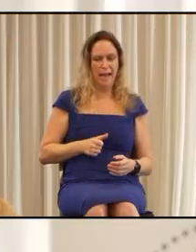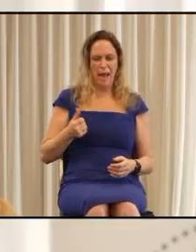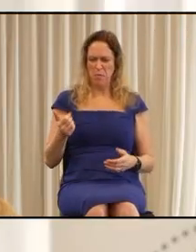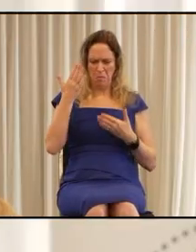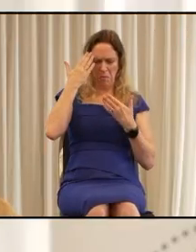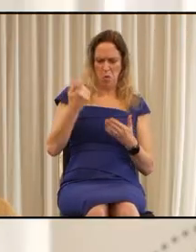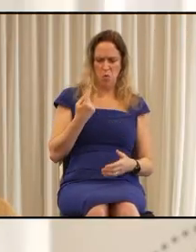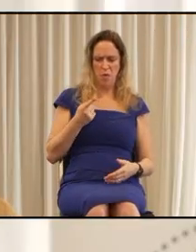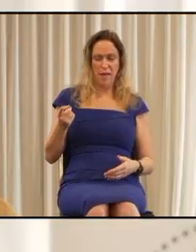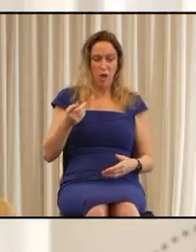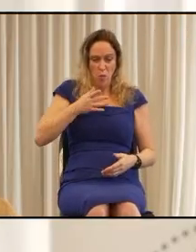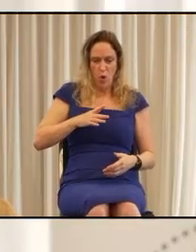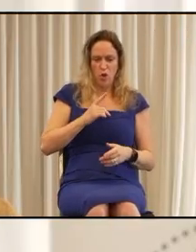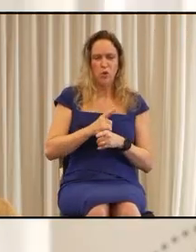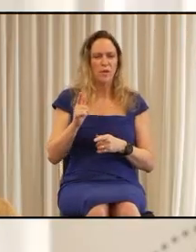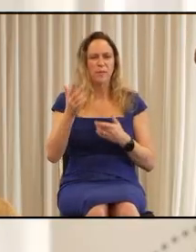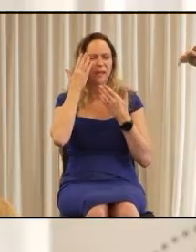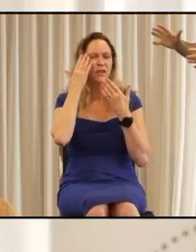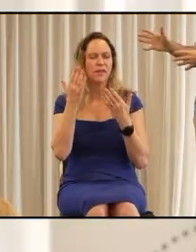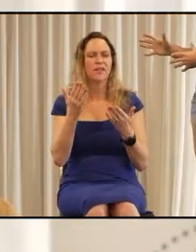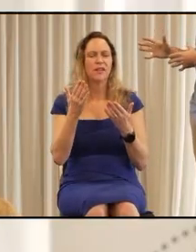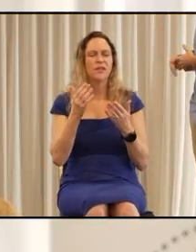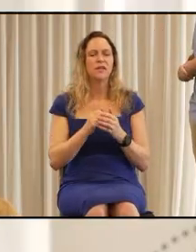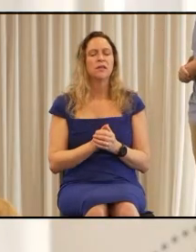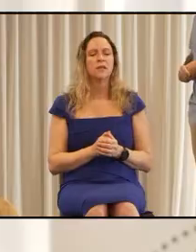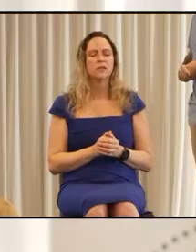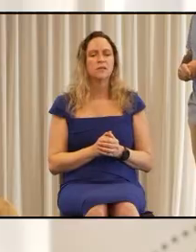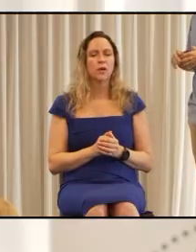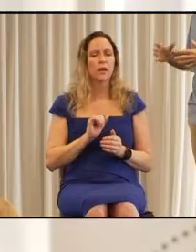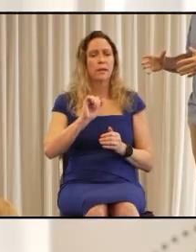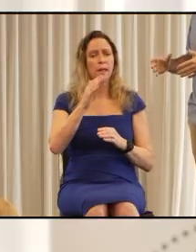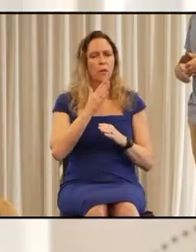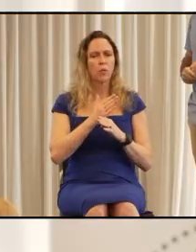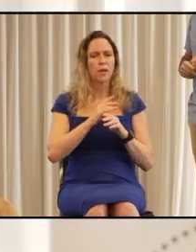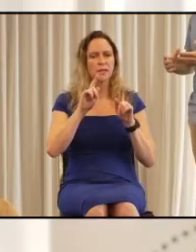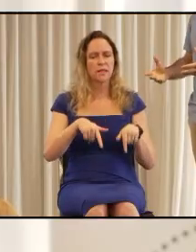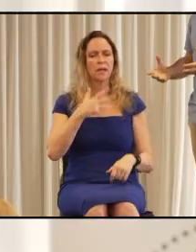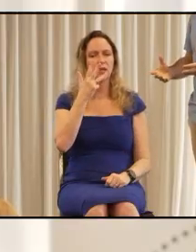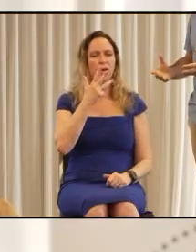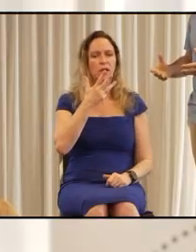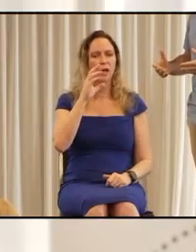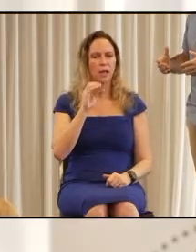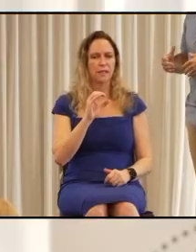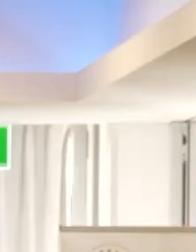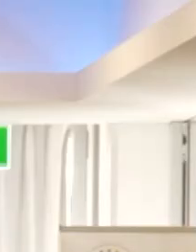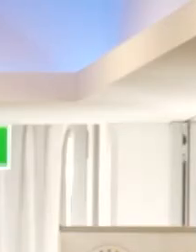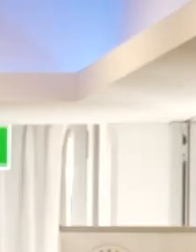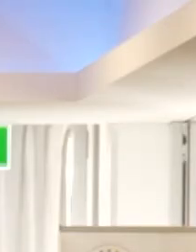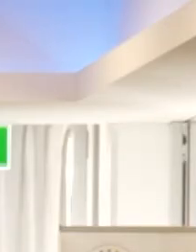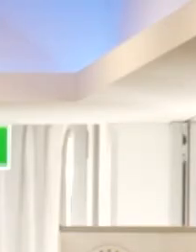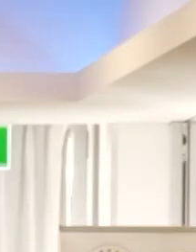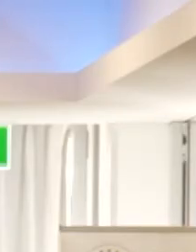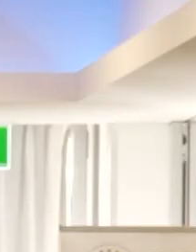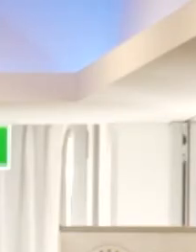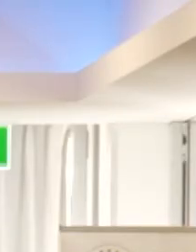to. And their main work started in the 1990s in Chicago, where there was lots of